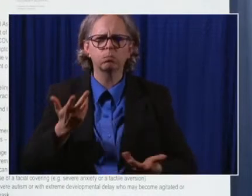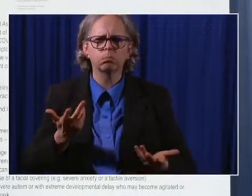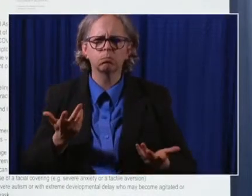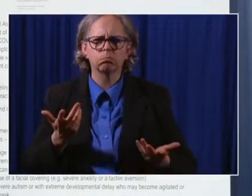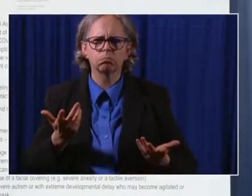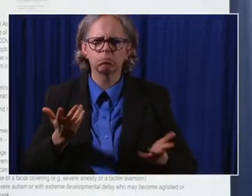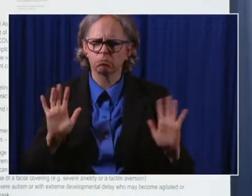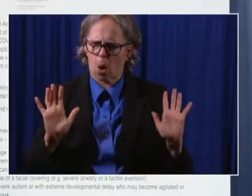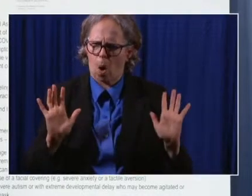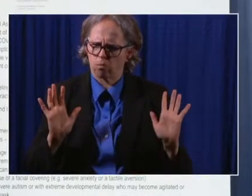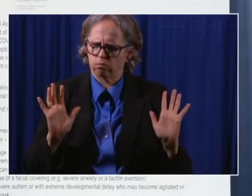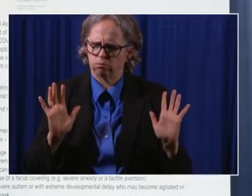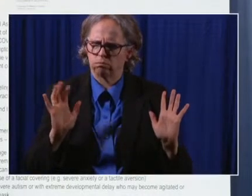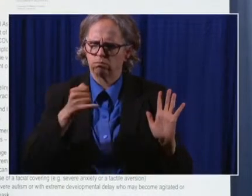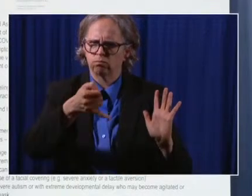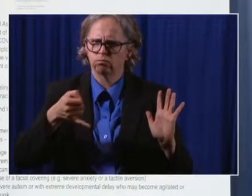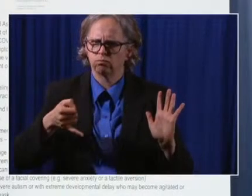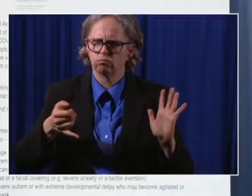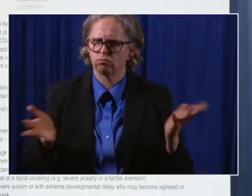These